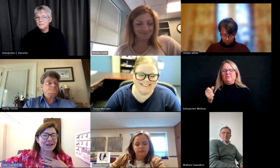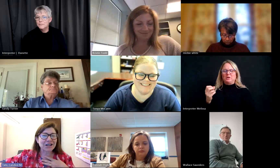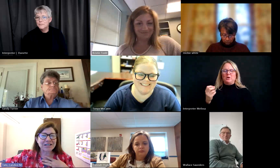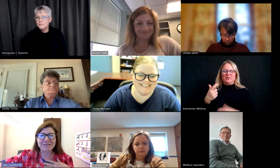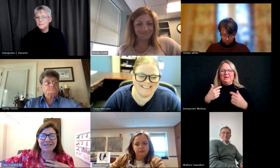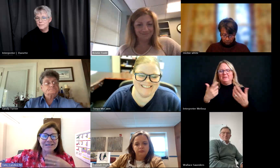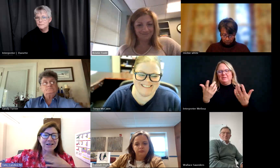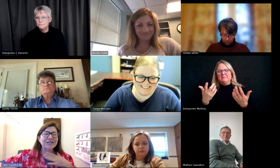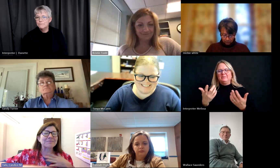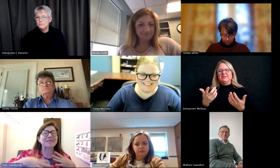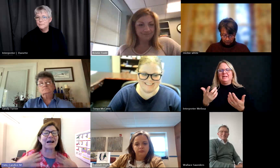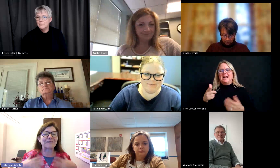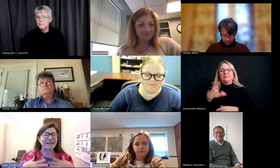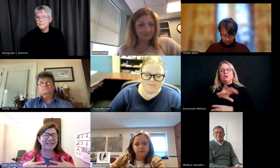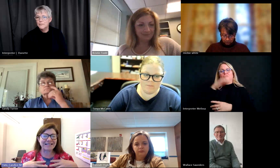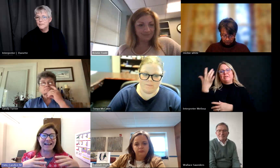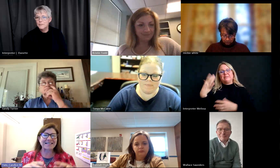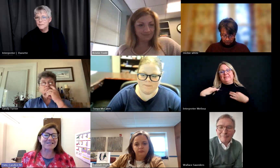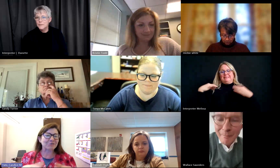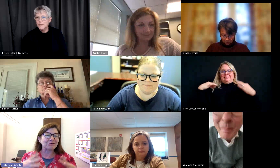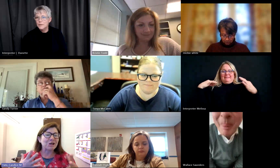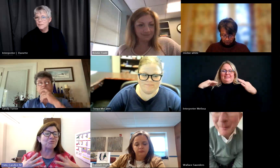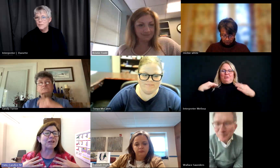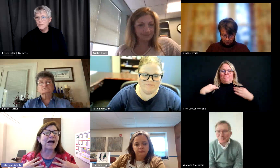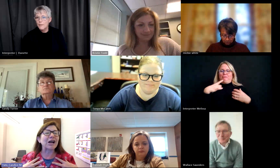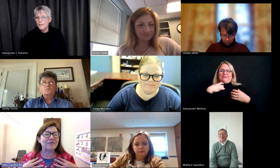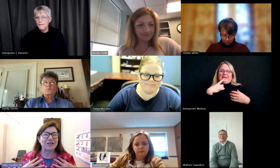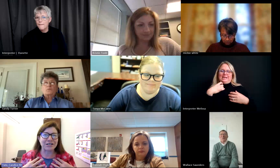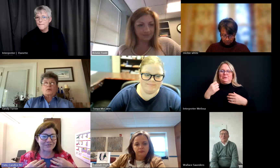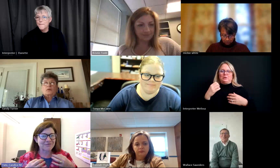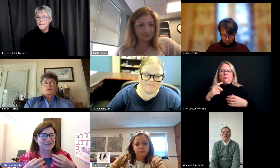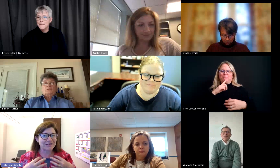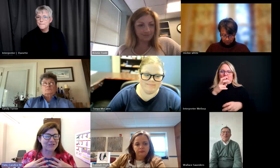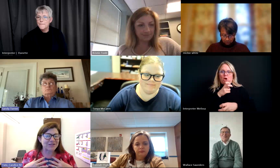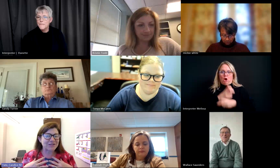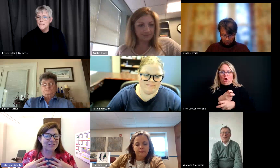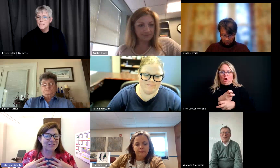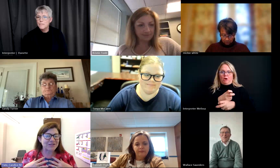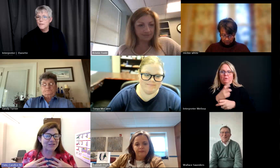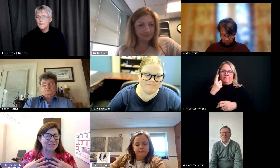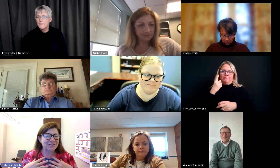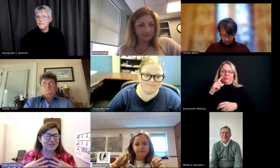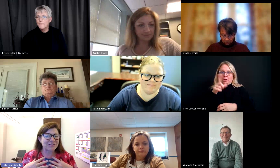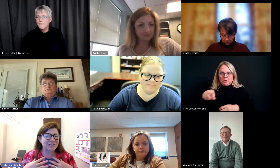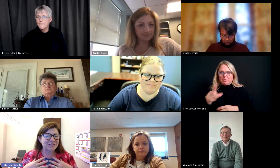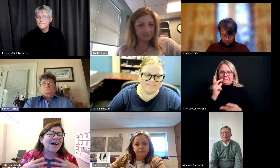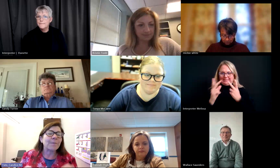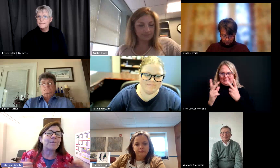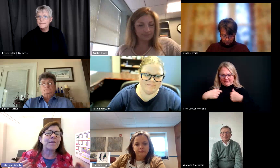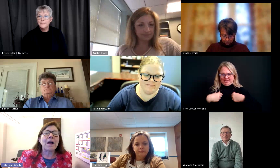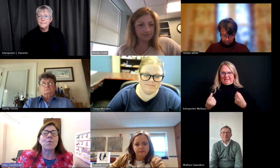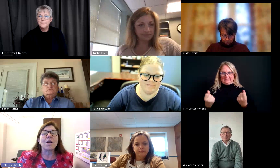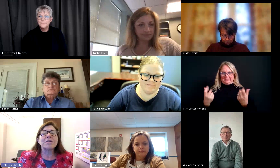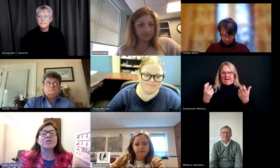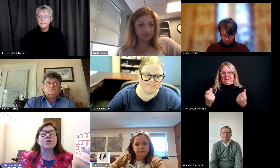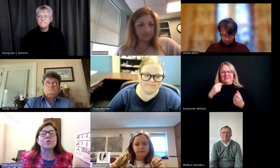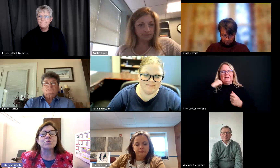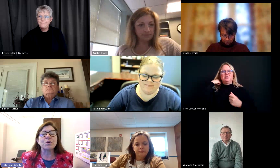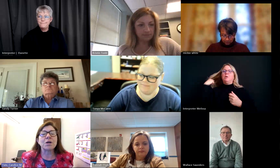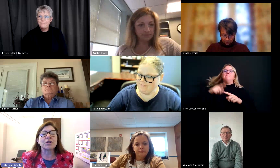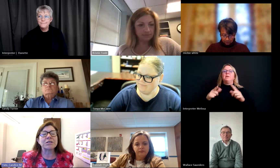It's our Christmas outfit today, so it's really hard for you guys to see me. I